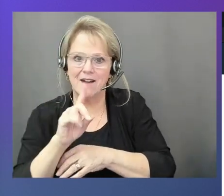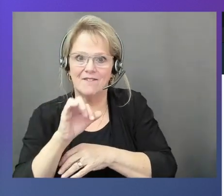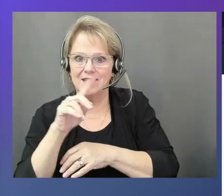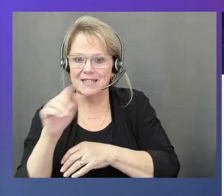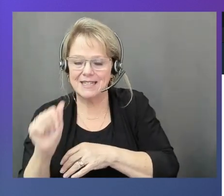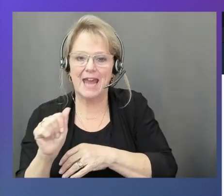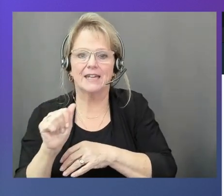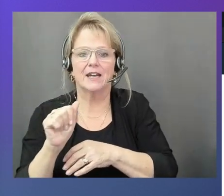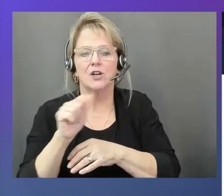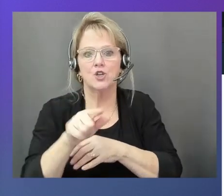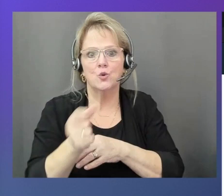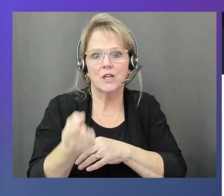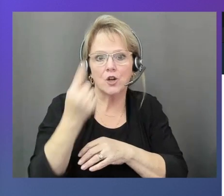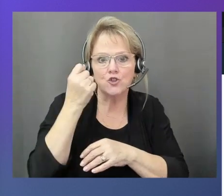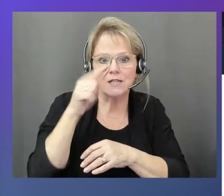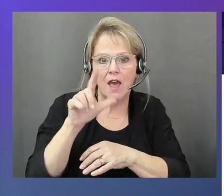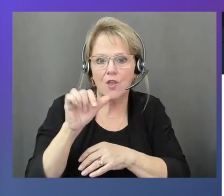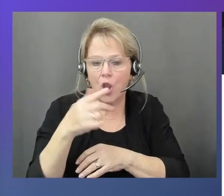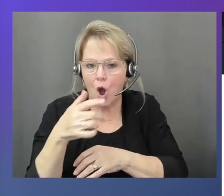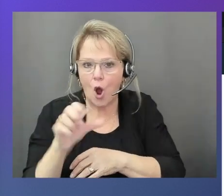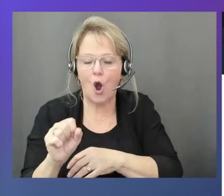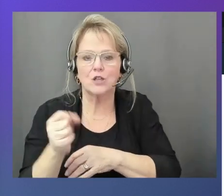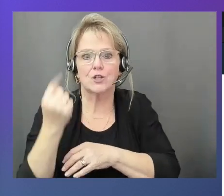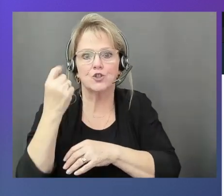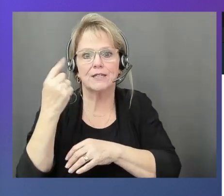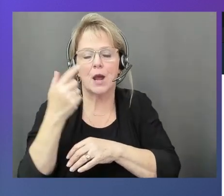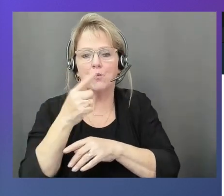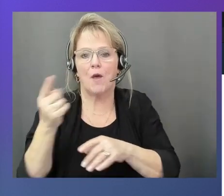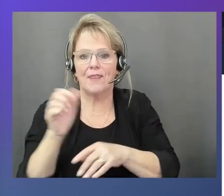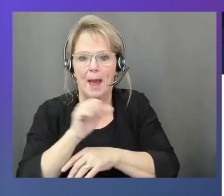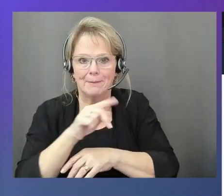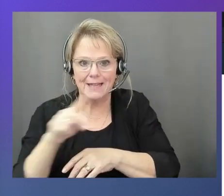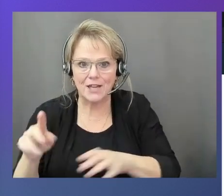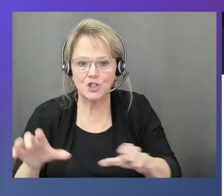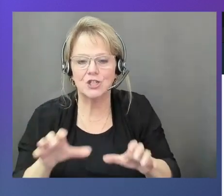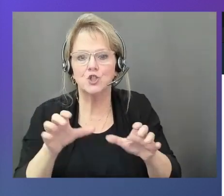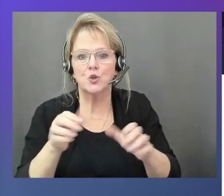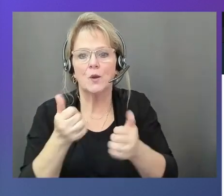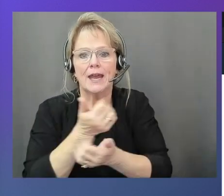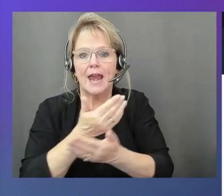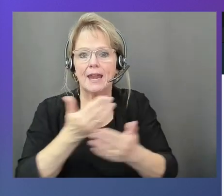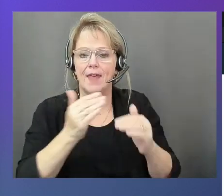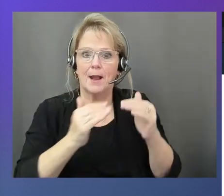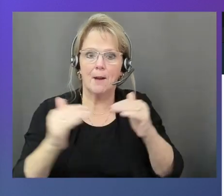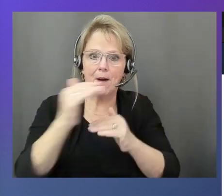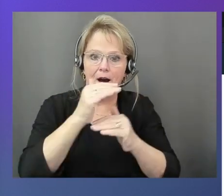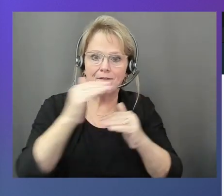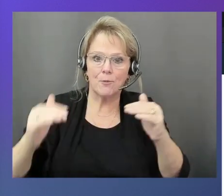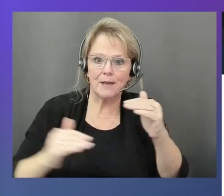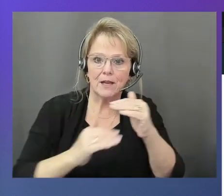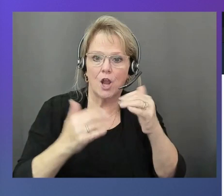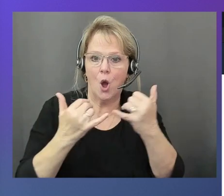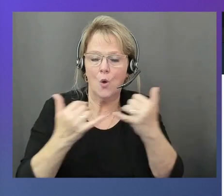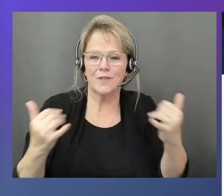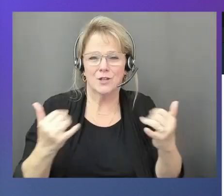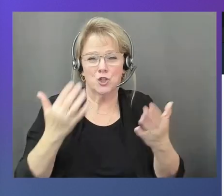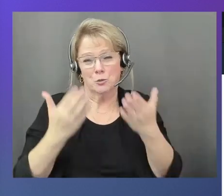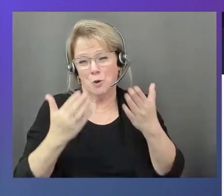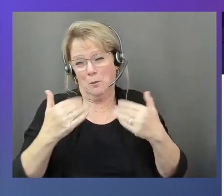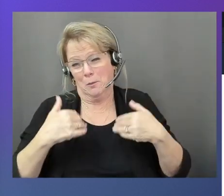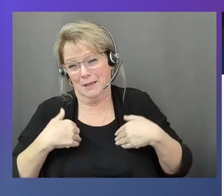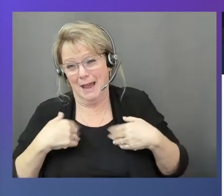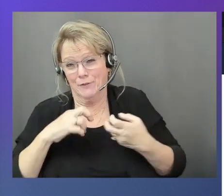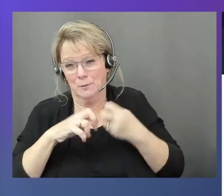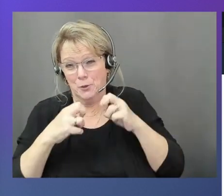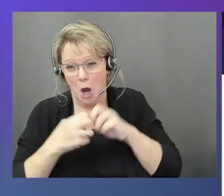what your application is doing, and give you a min-max range to say, hey, anything above or below this threshold, you probably have a problem despite the fault injection. That's right.